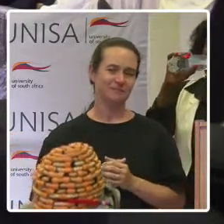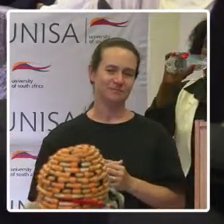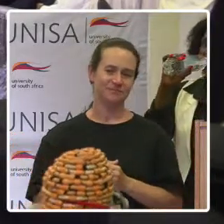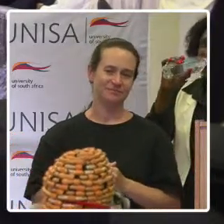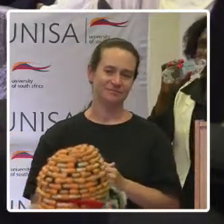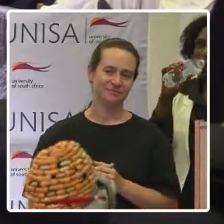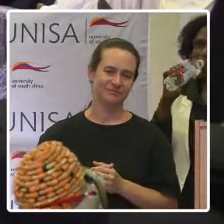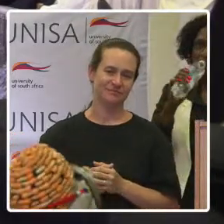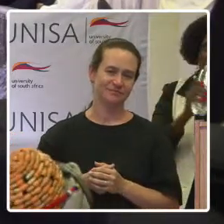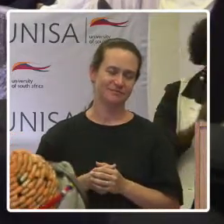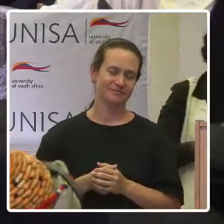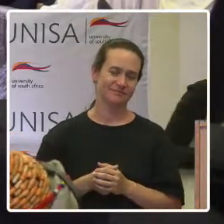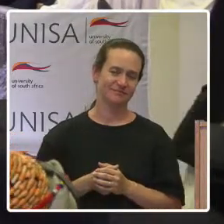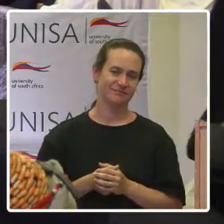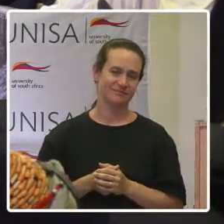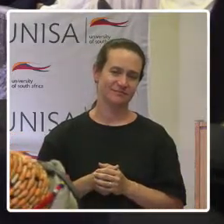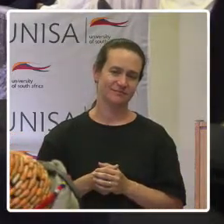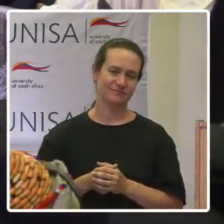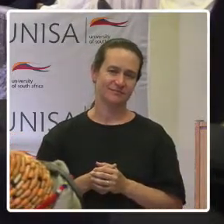My veteran.